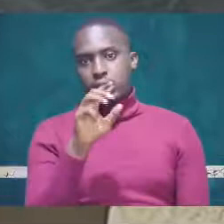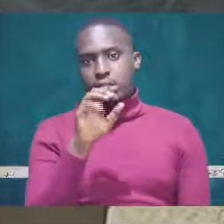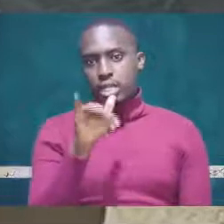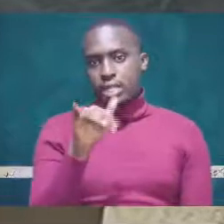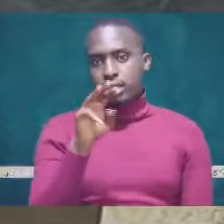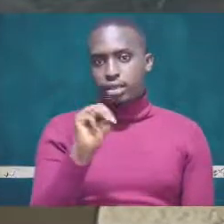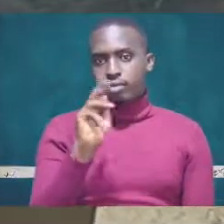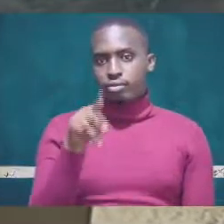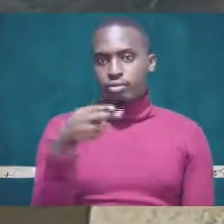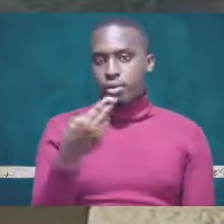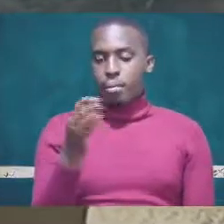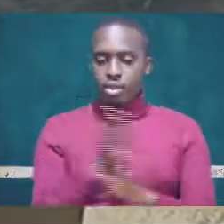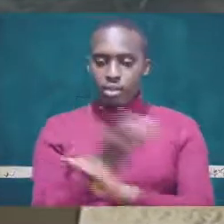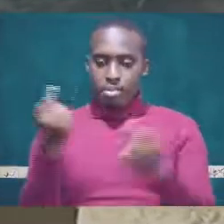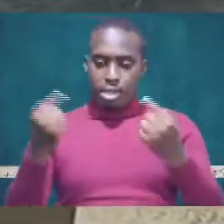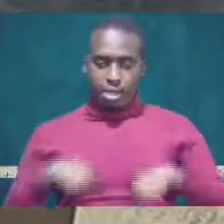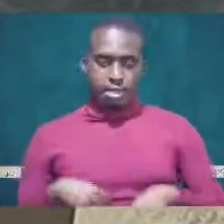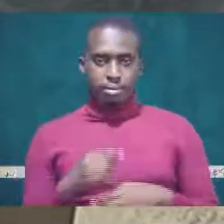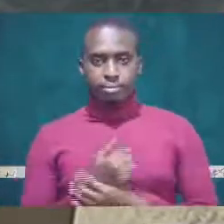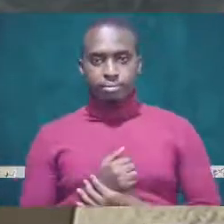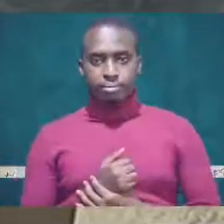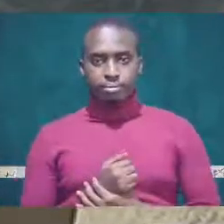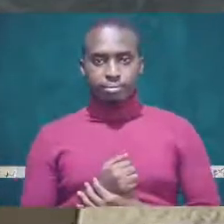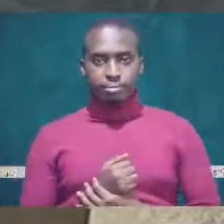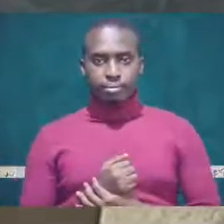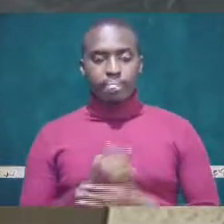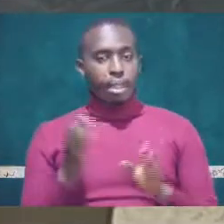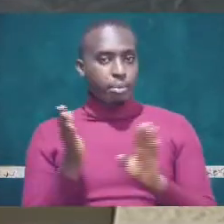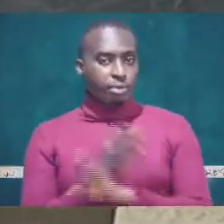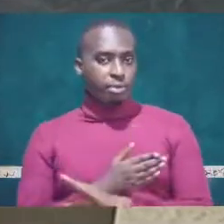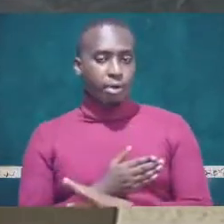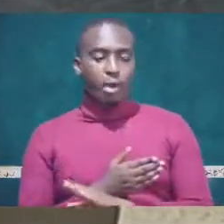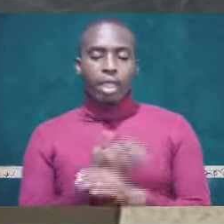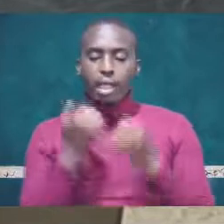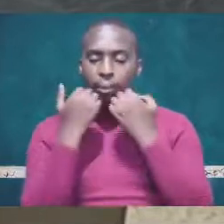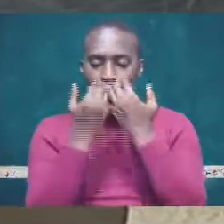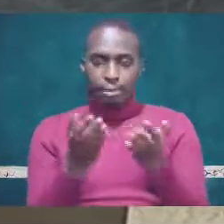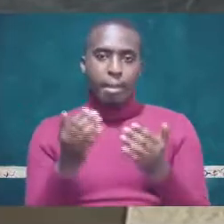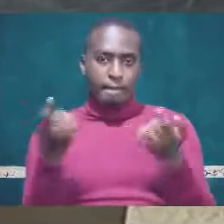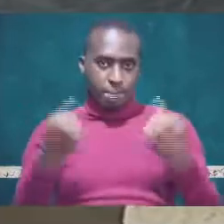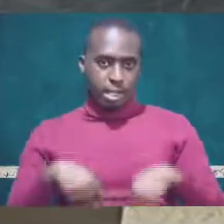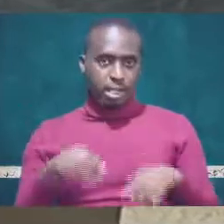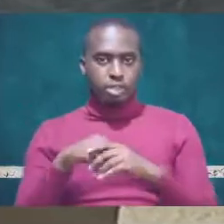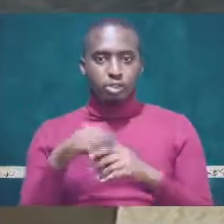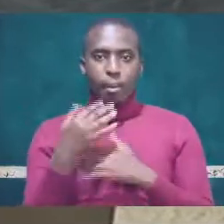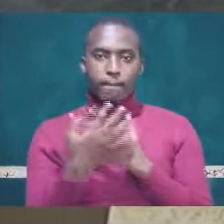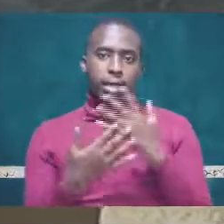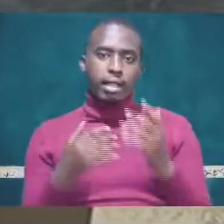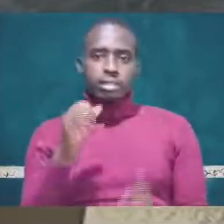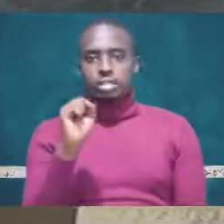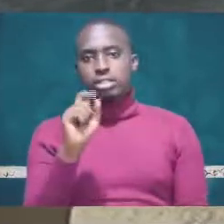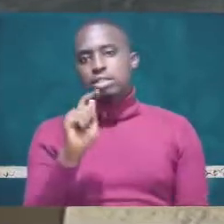it comes back, before it is returned back, before it is emptied back into the bloodstream.